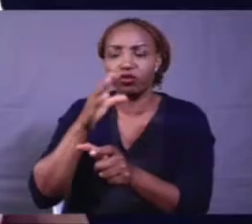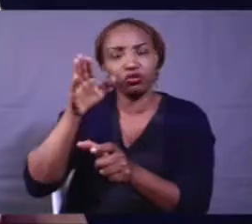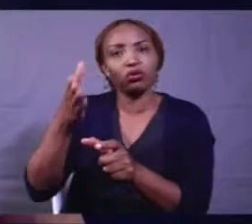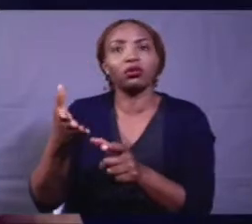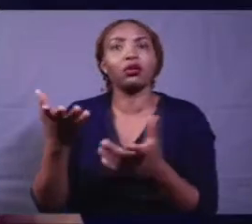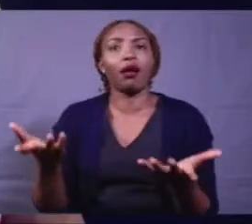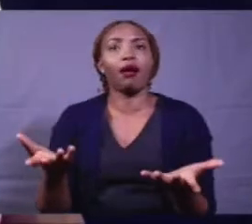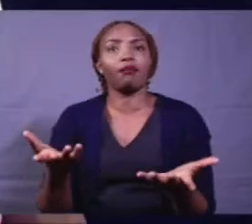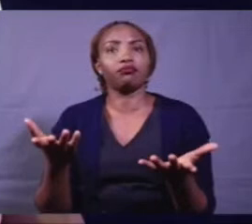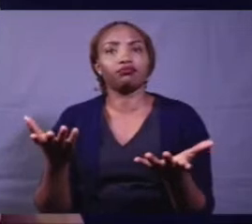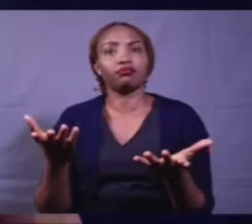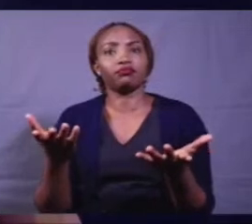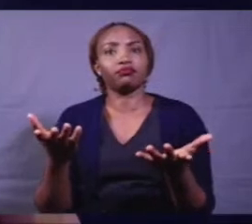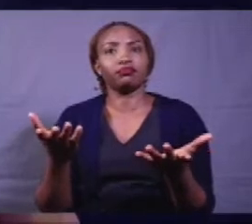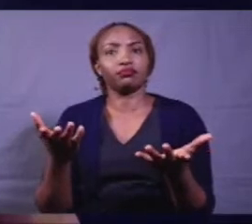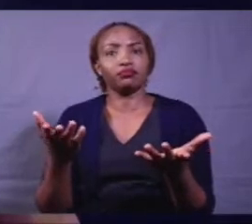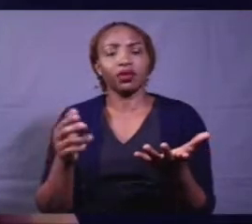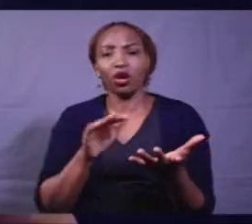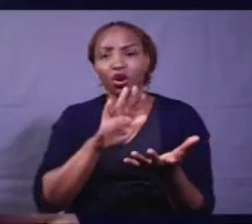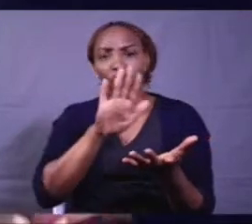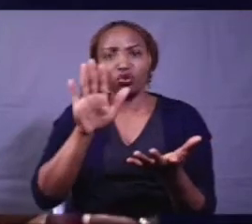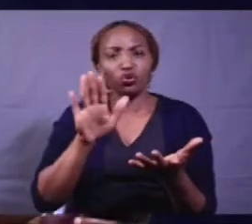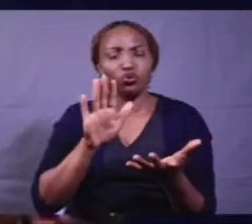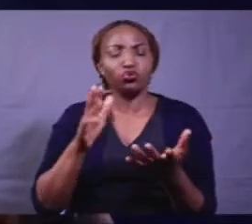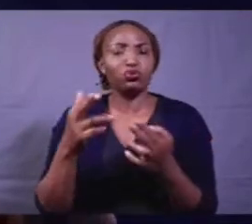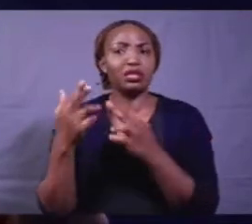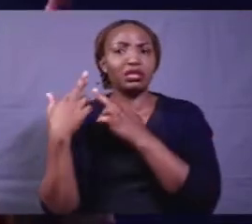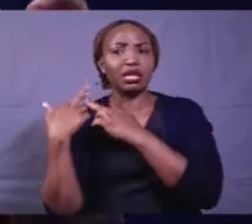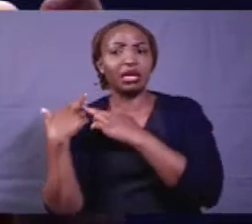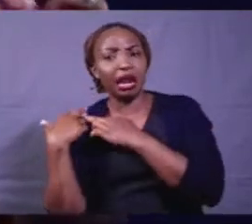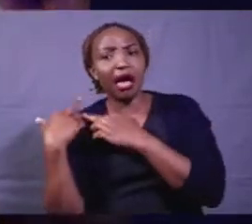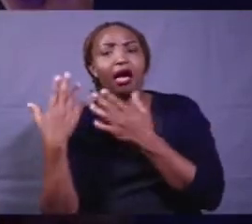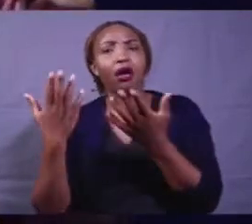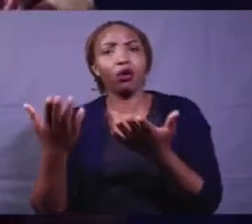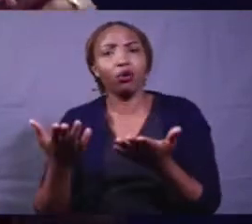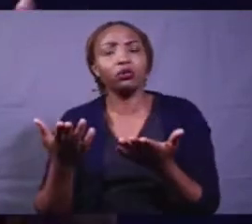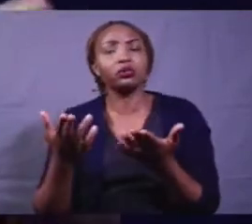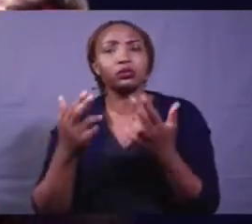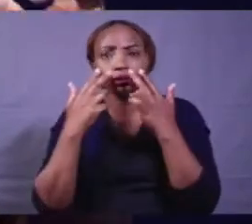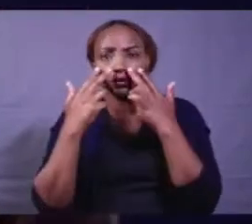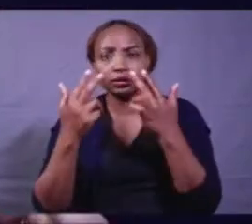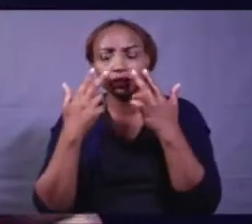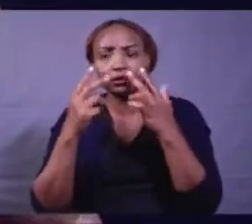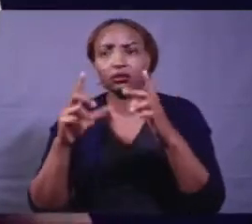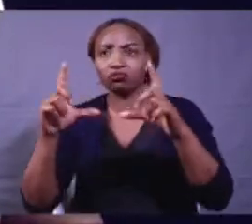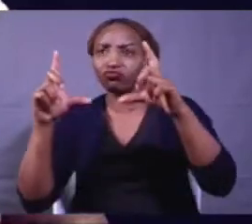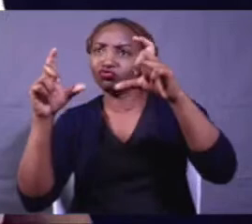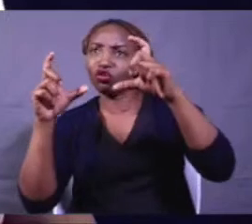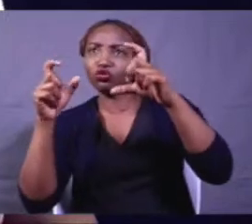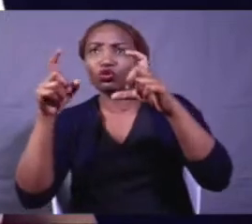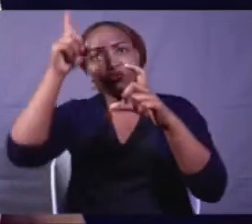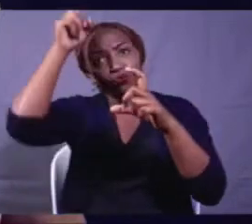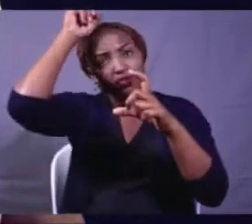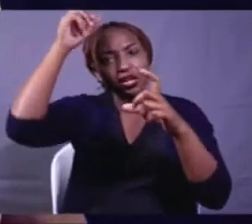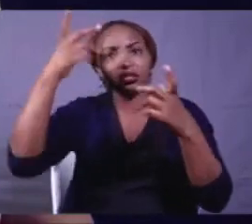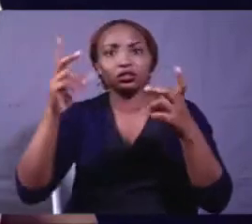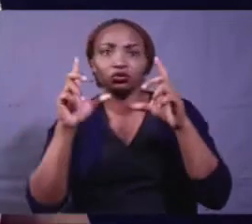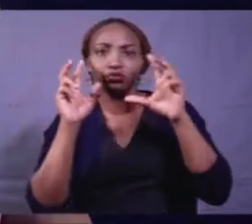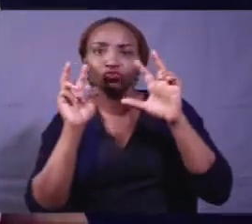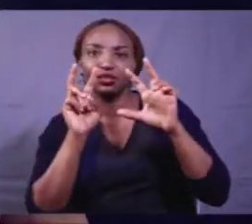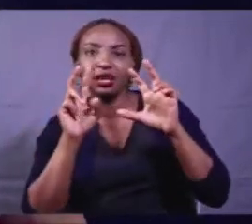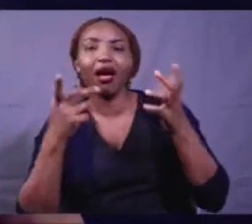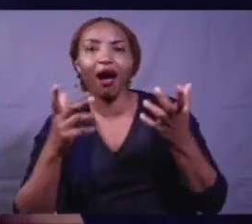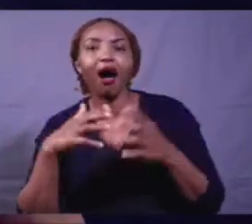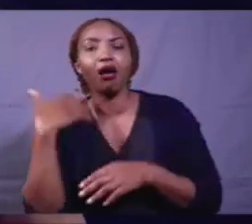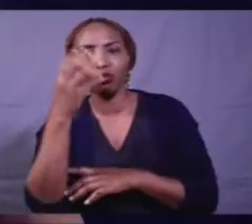areas. Let us not rely on the photos. Someone goes and does something in the village, snaps a photo and shares it.